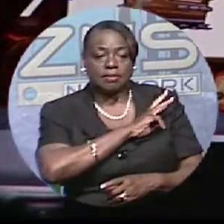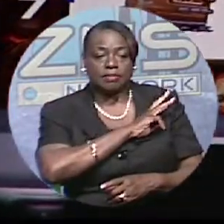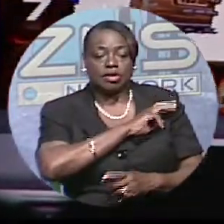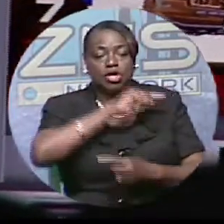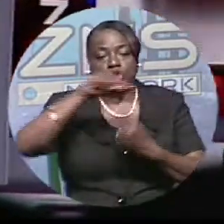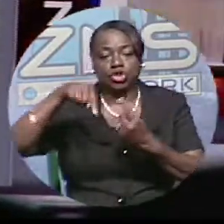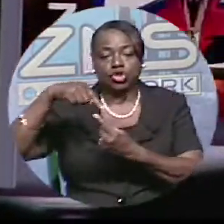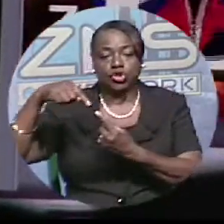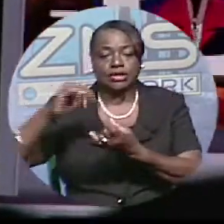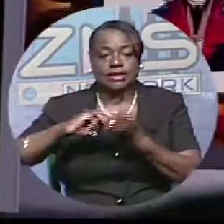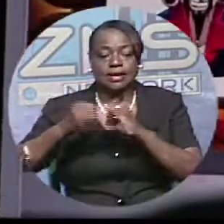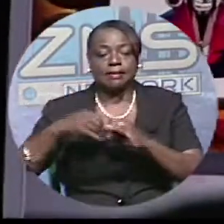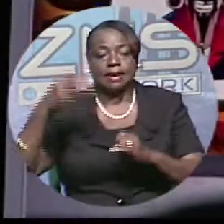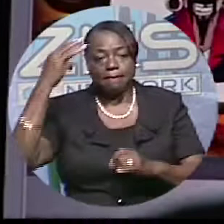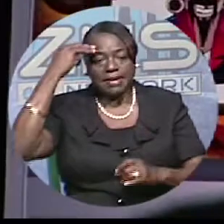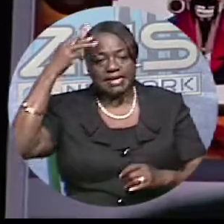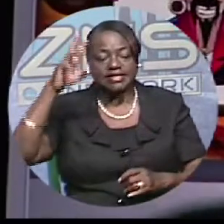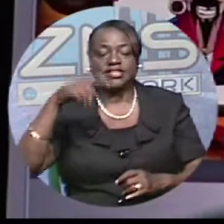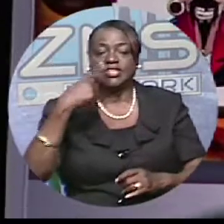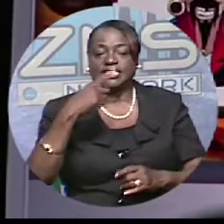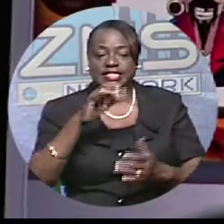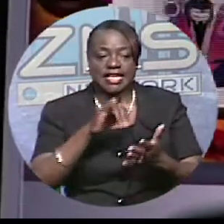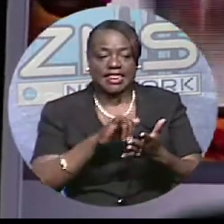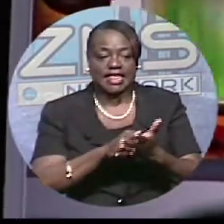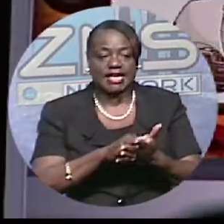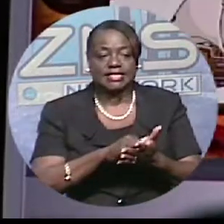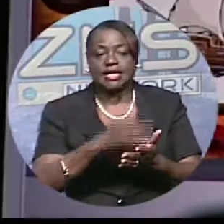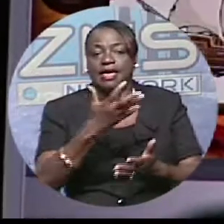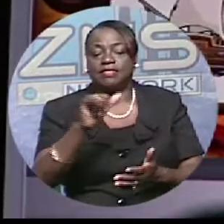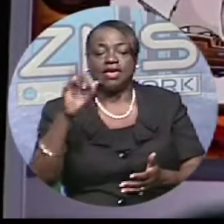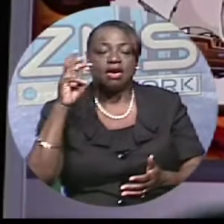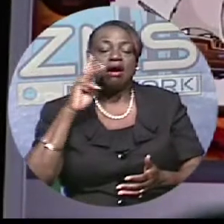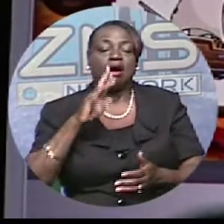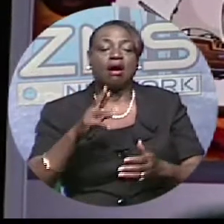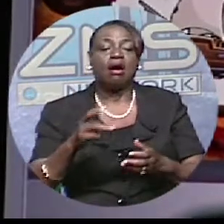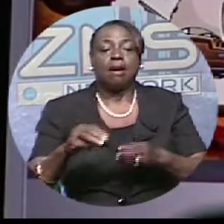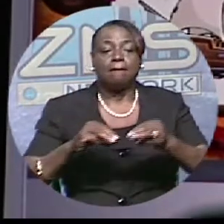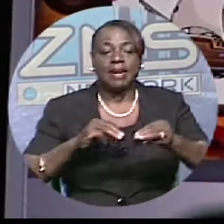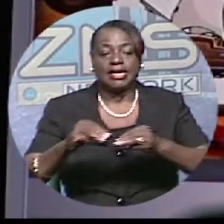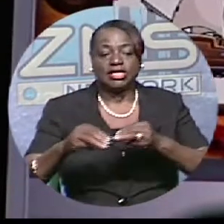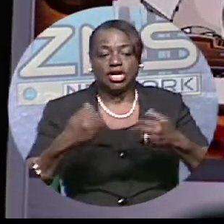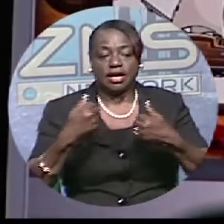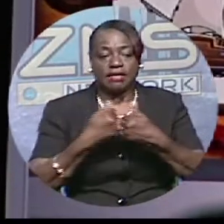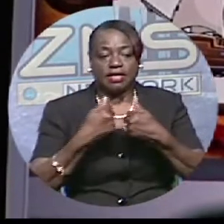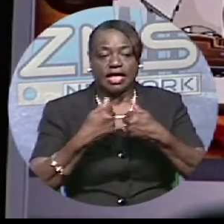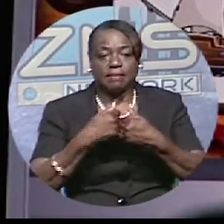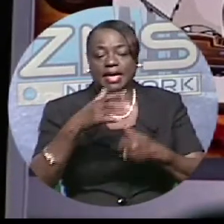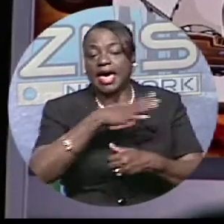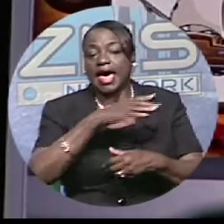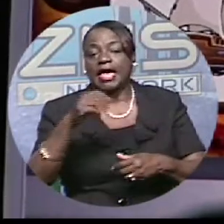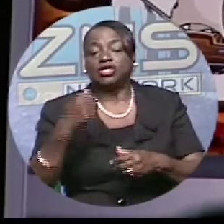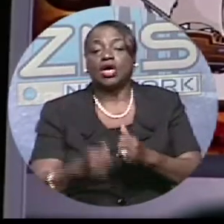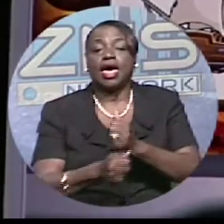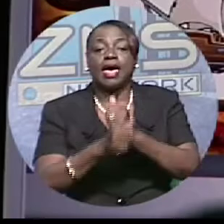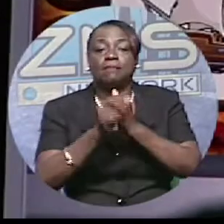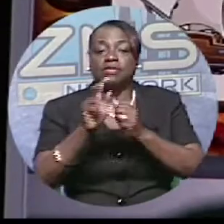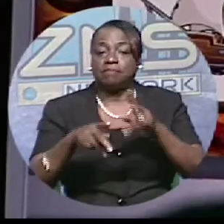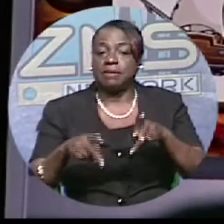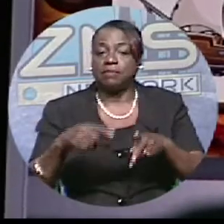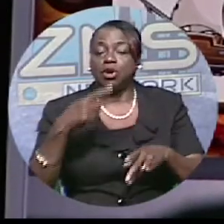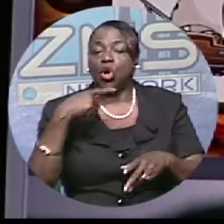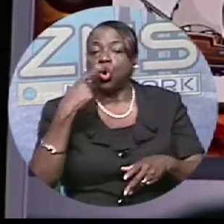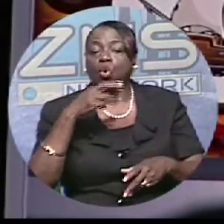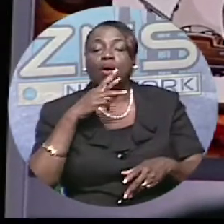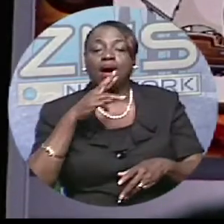all a part of the new legislation to manage gaming and assist those who are gaming addicts. The concern was raised by Montague MP